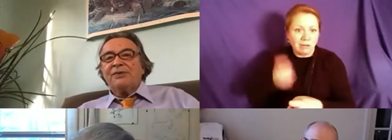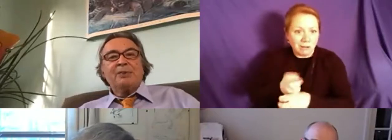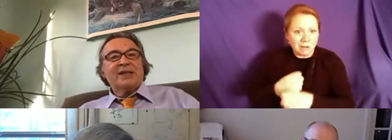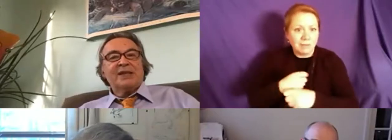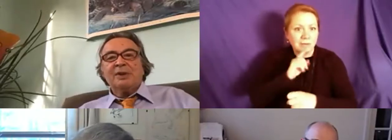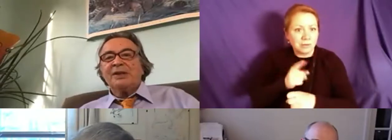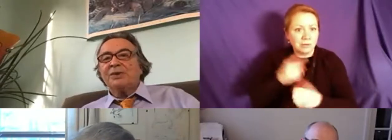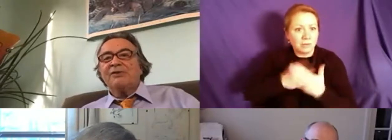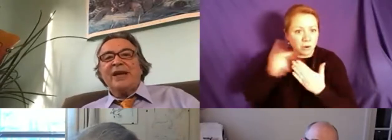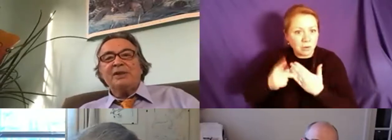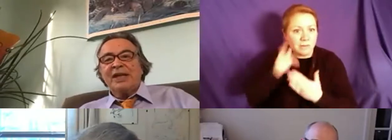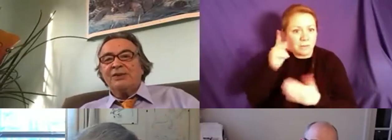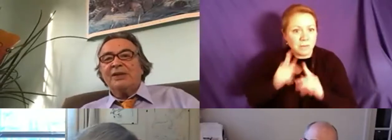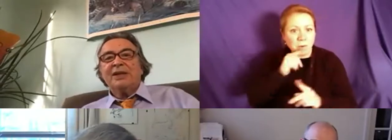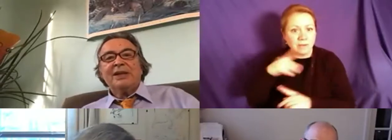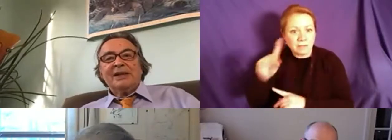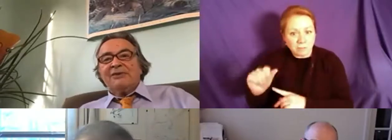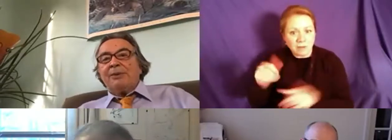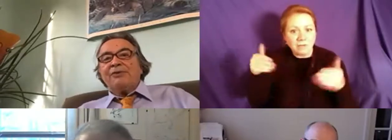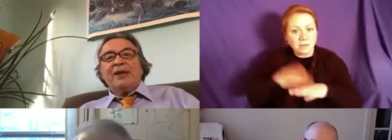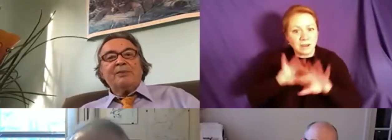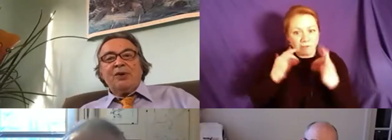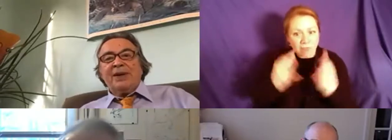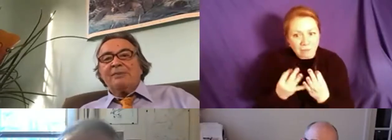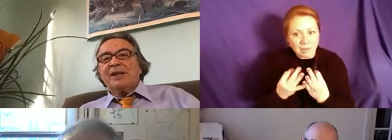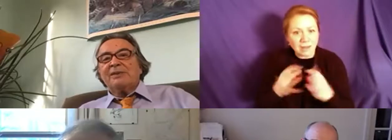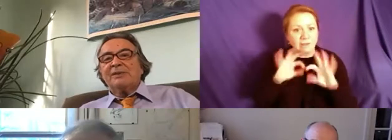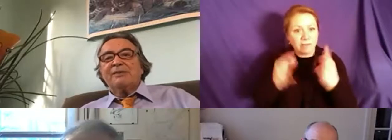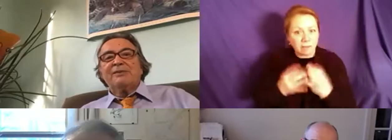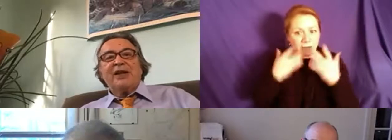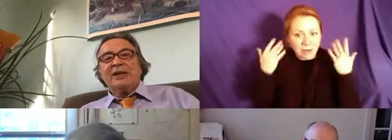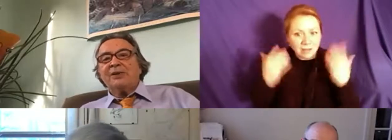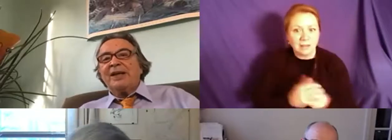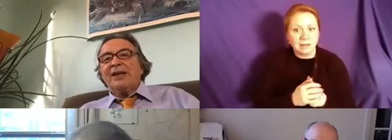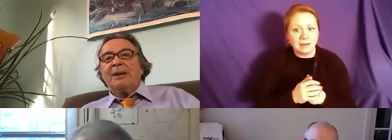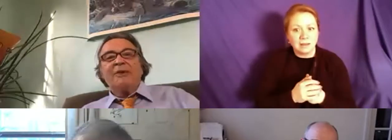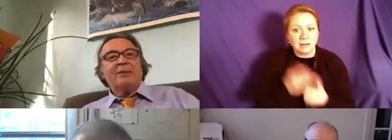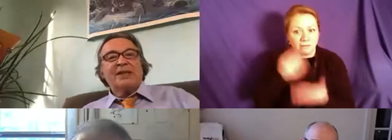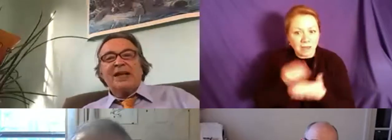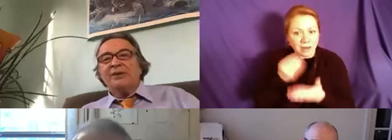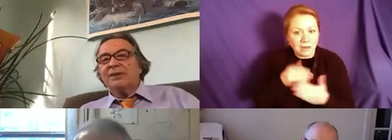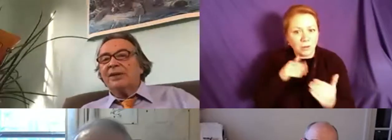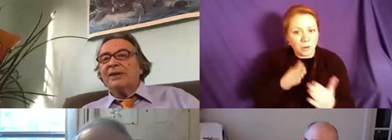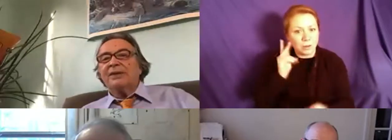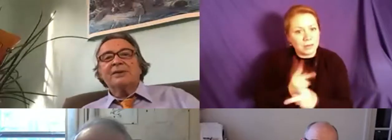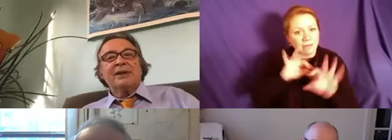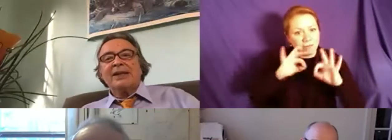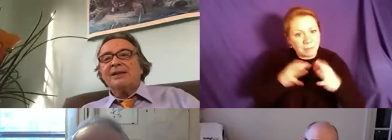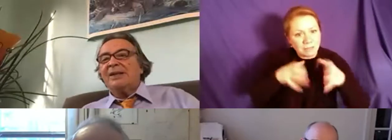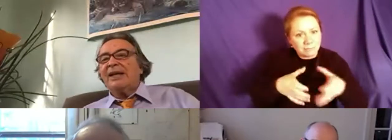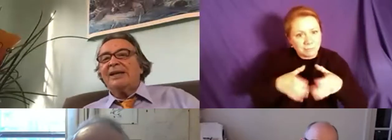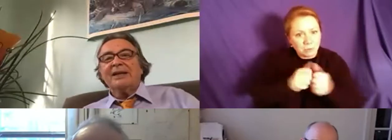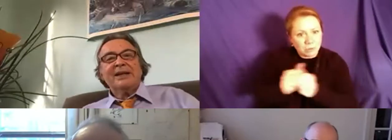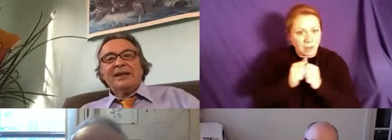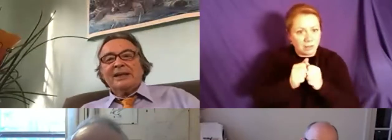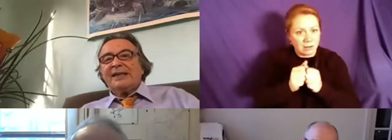programs for people with disabilities were family-centered, family-friendly programs and funded in a way that kept families together. So that's